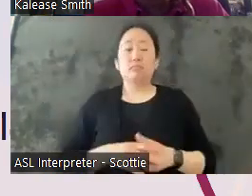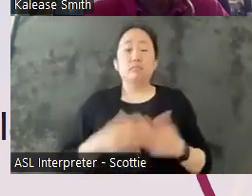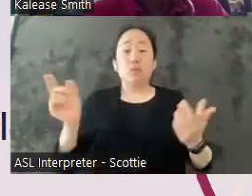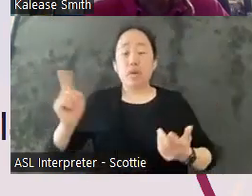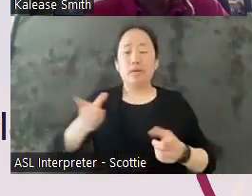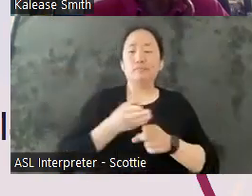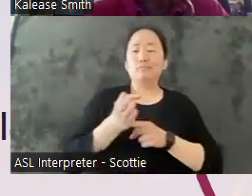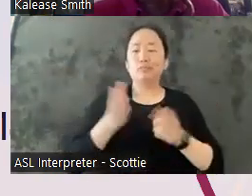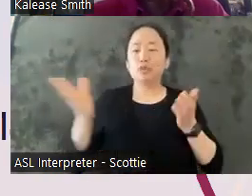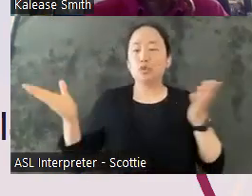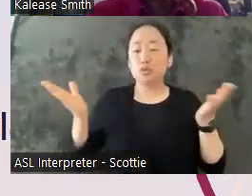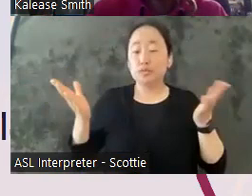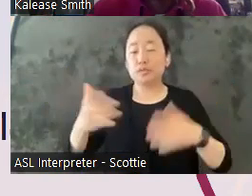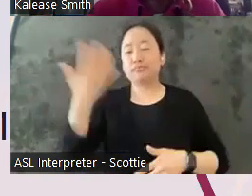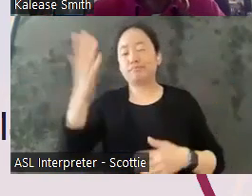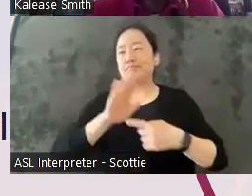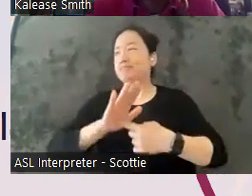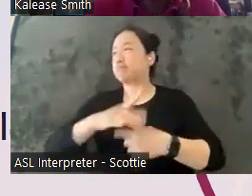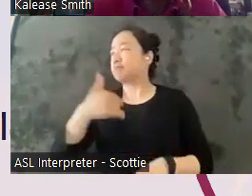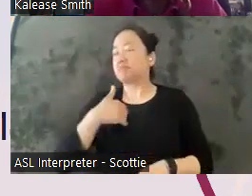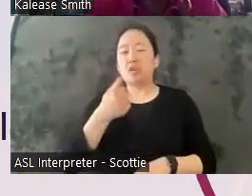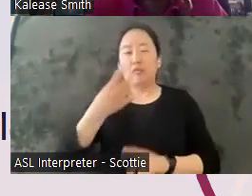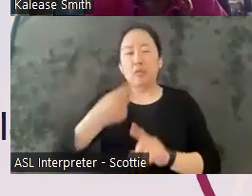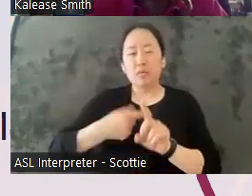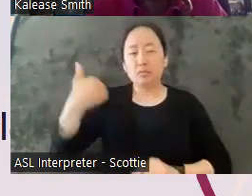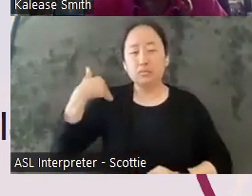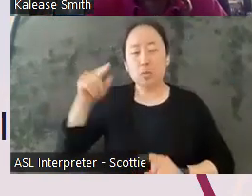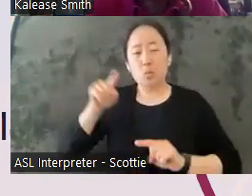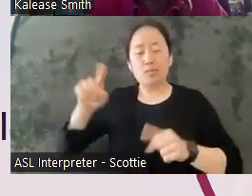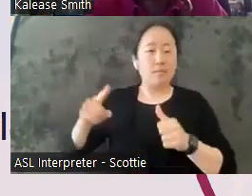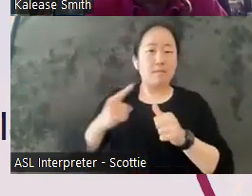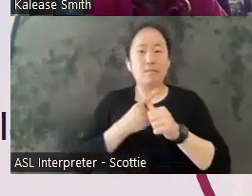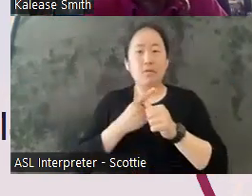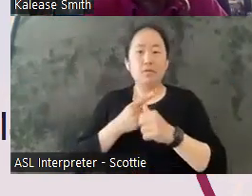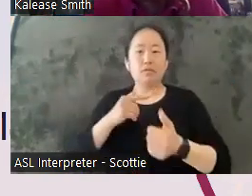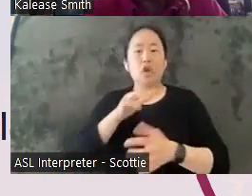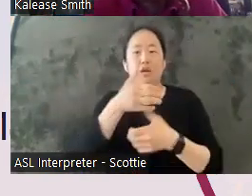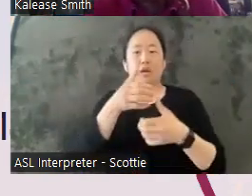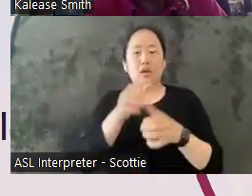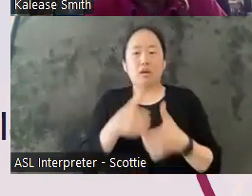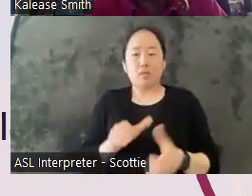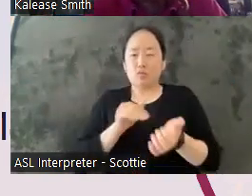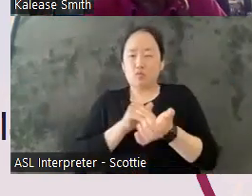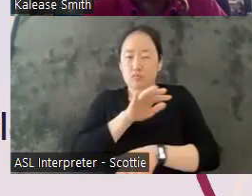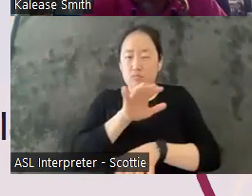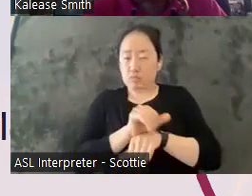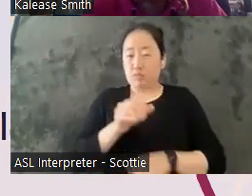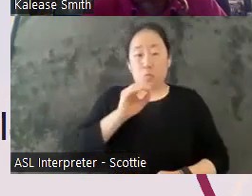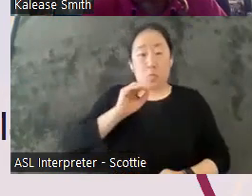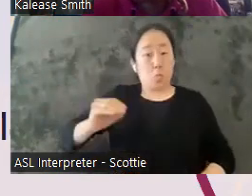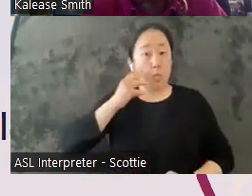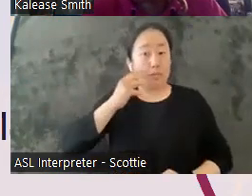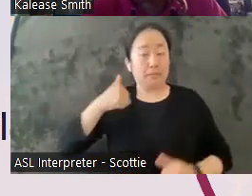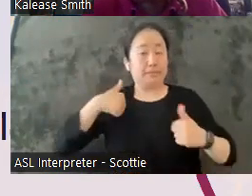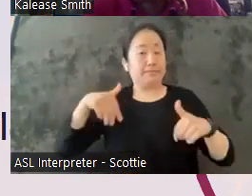for example, a few months ago, I went to my very first chiropractor appointment. And so I had never had any experience doing that, but